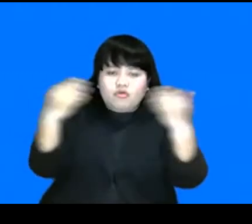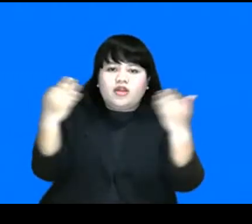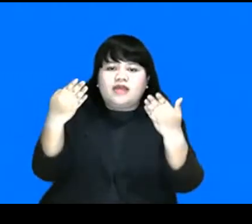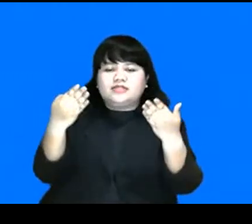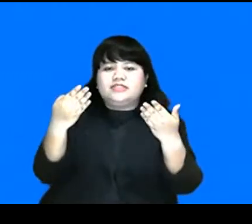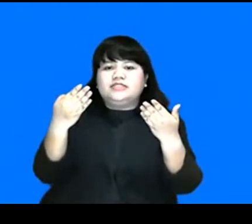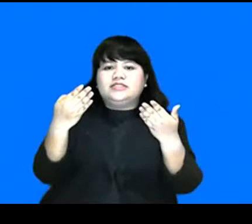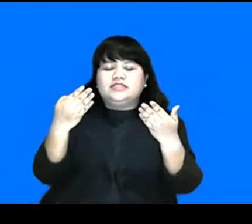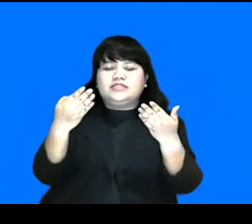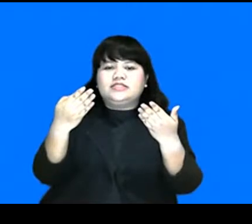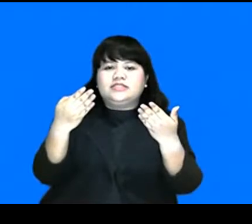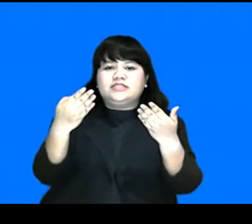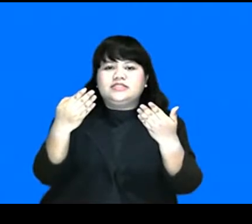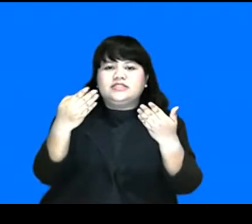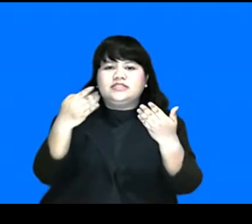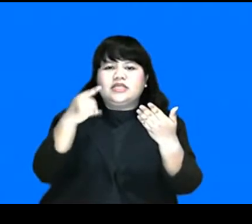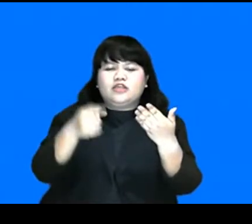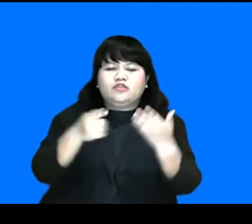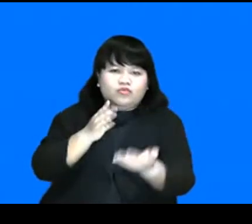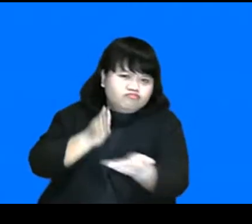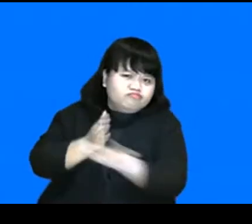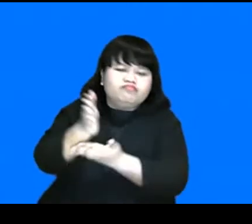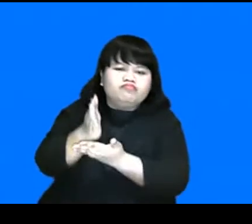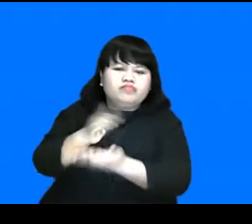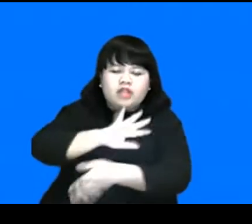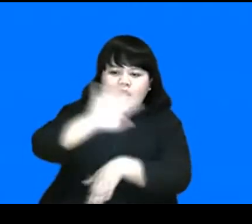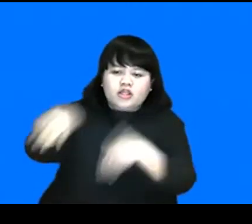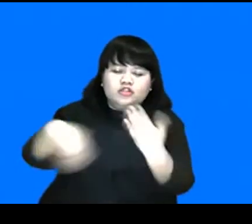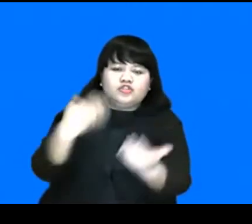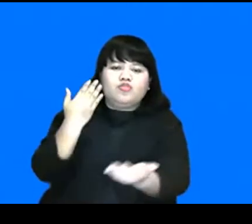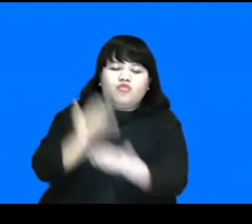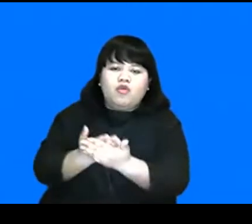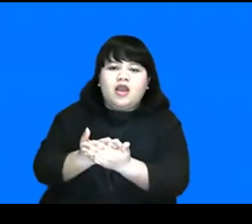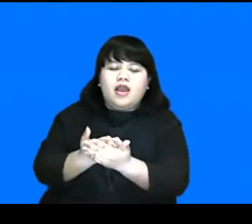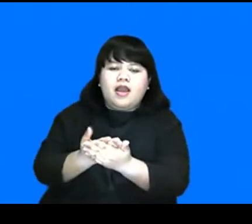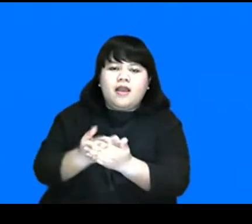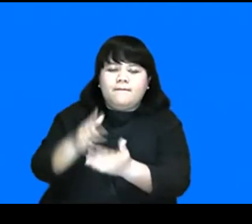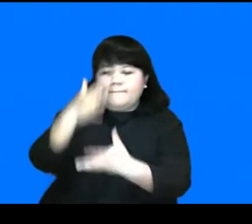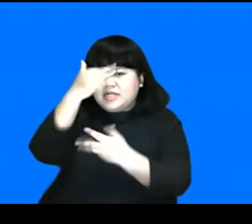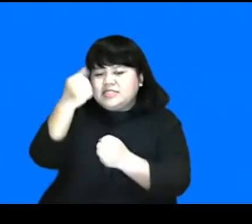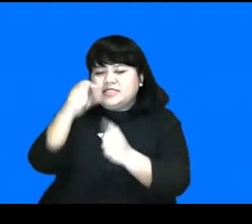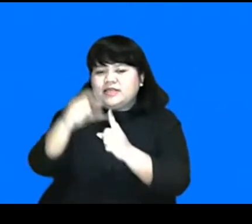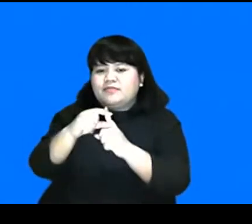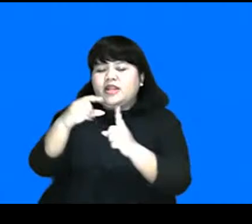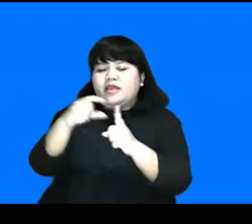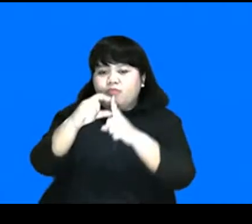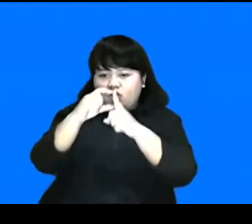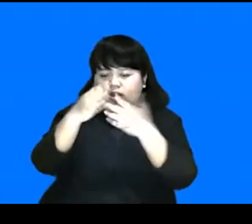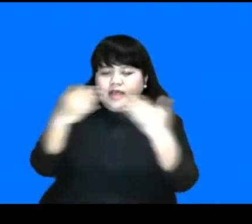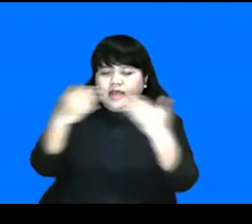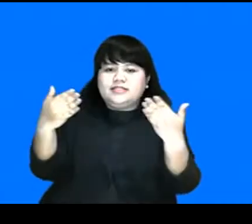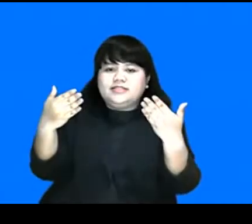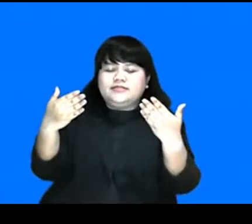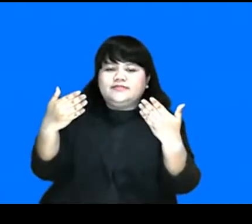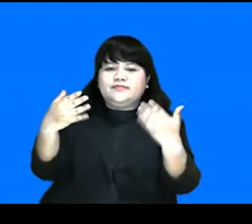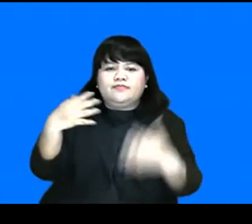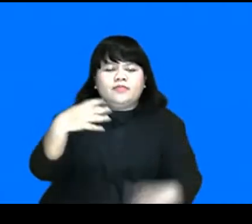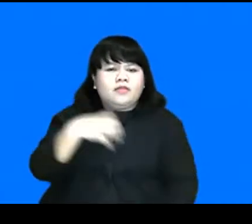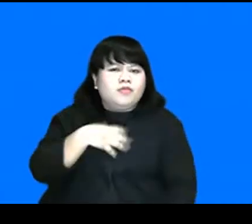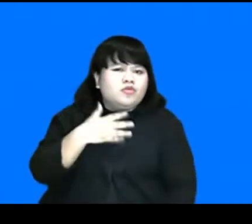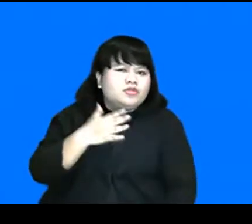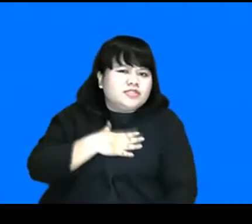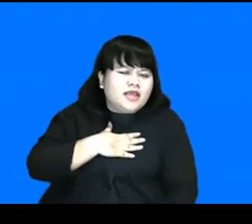all principles of, you know, democracy. So therefore, I think we are on very sound grounds. Yeah. But I also think, being a